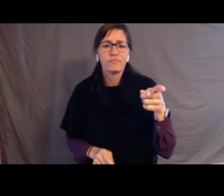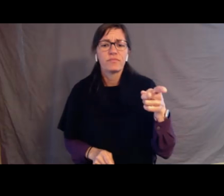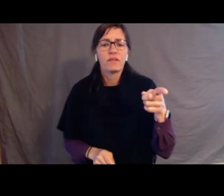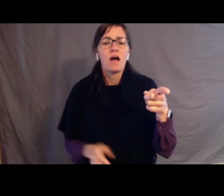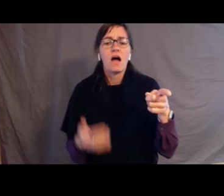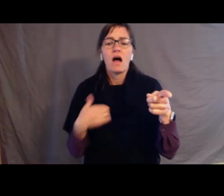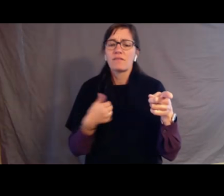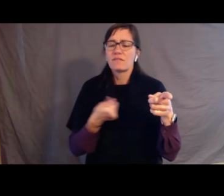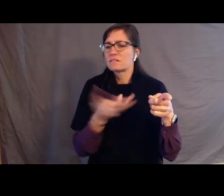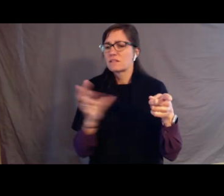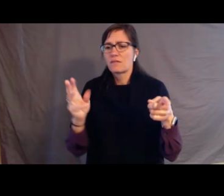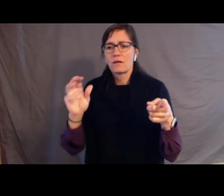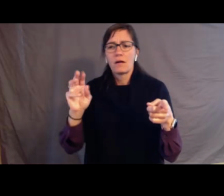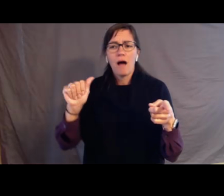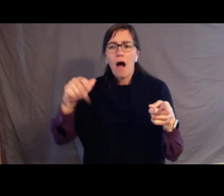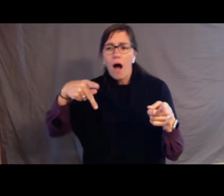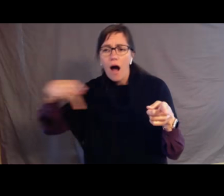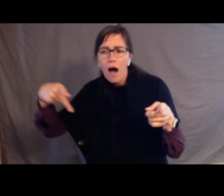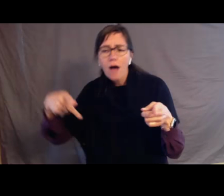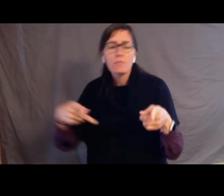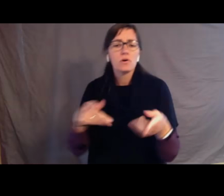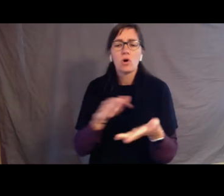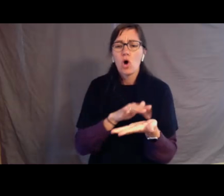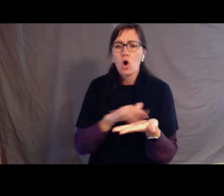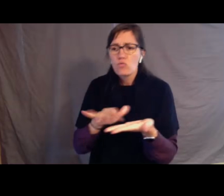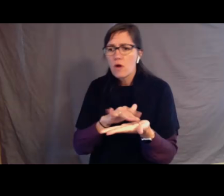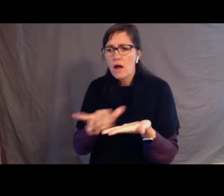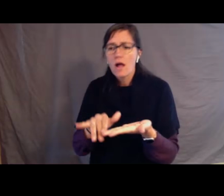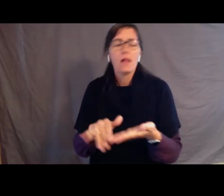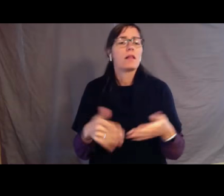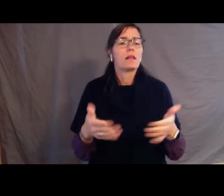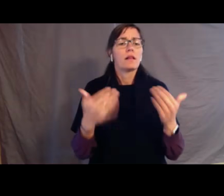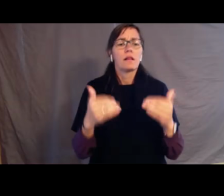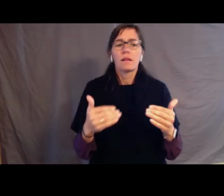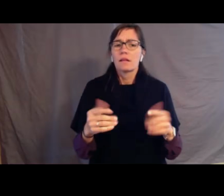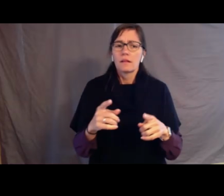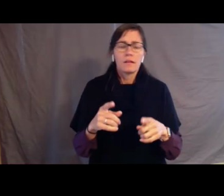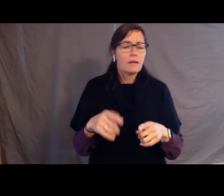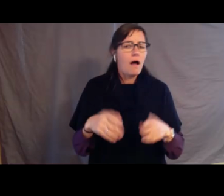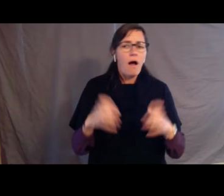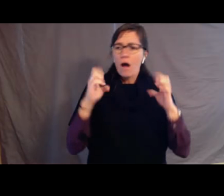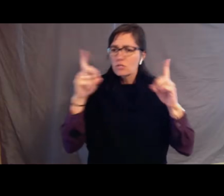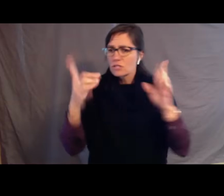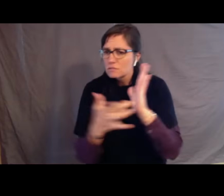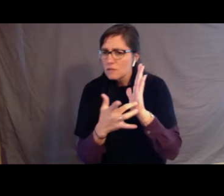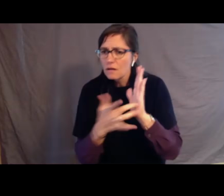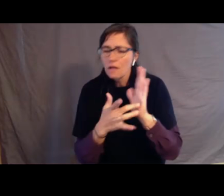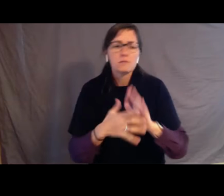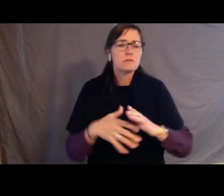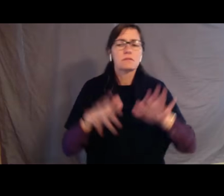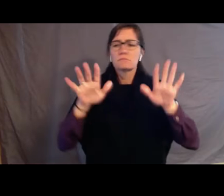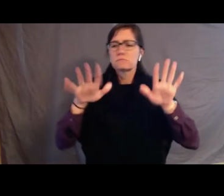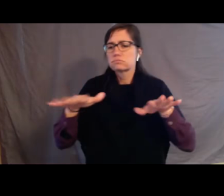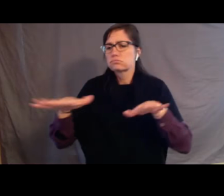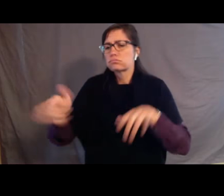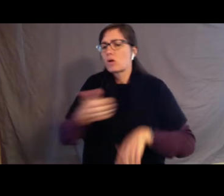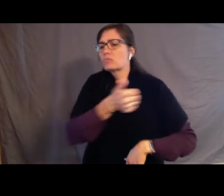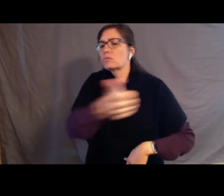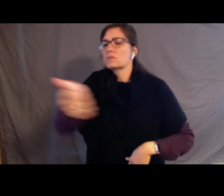to Braille to educational technology, note takers and such. So I really encourage you, if you